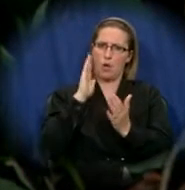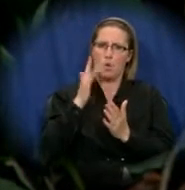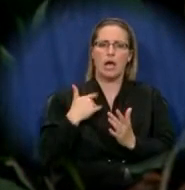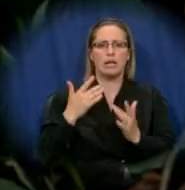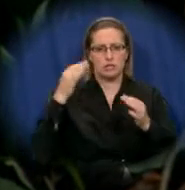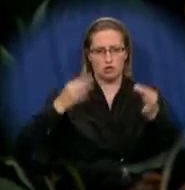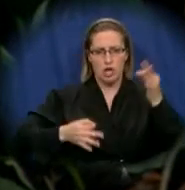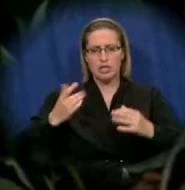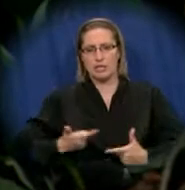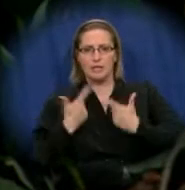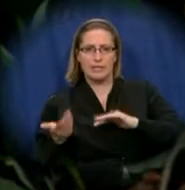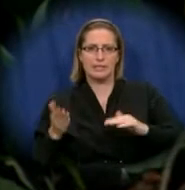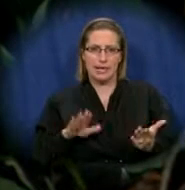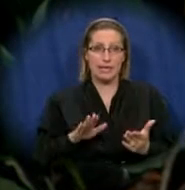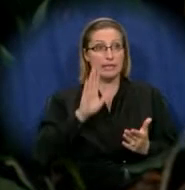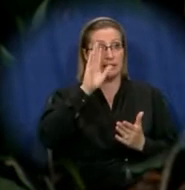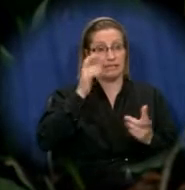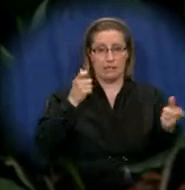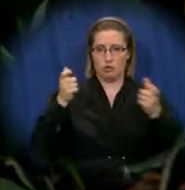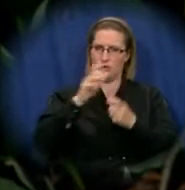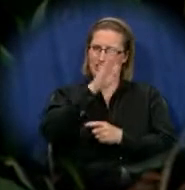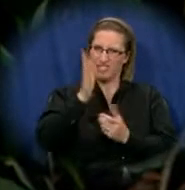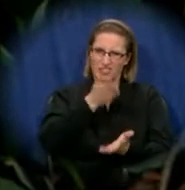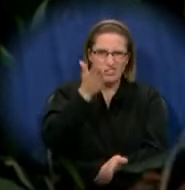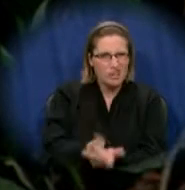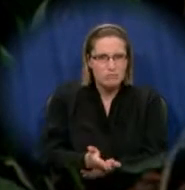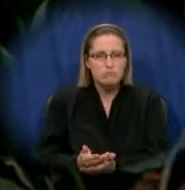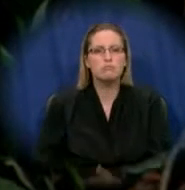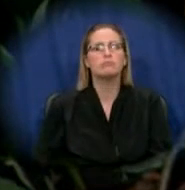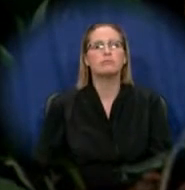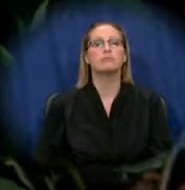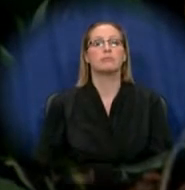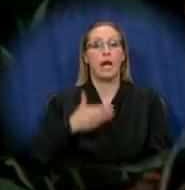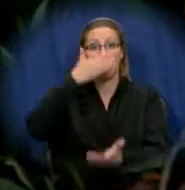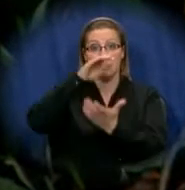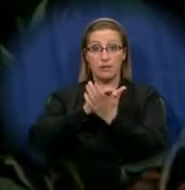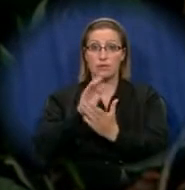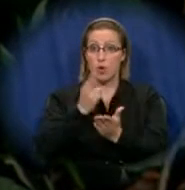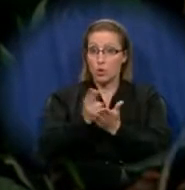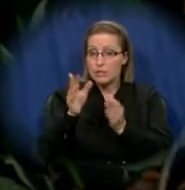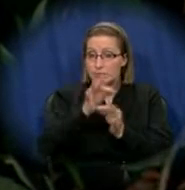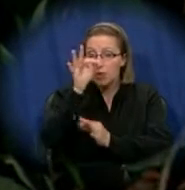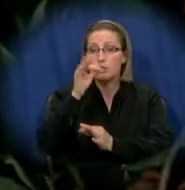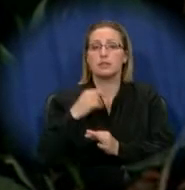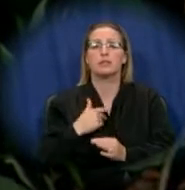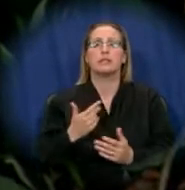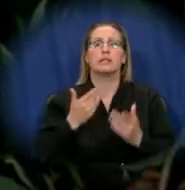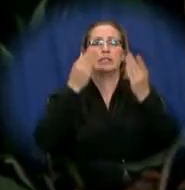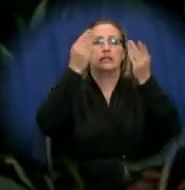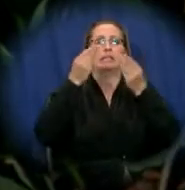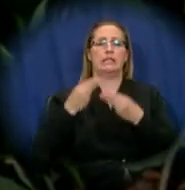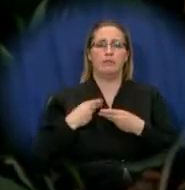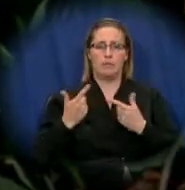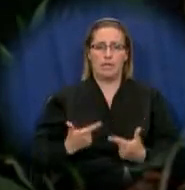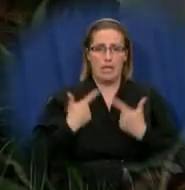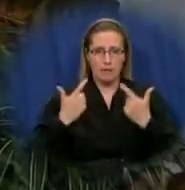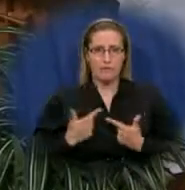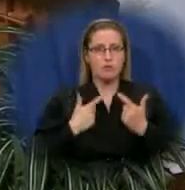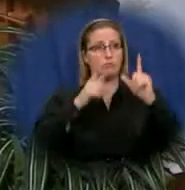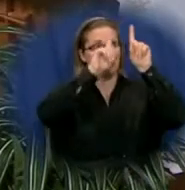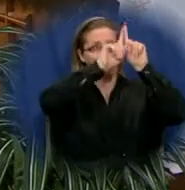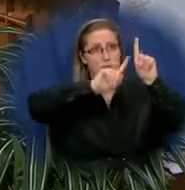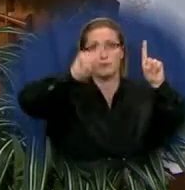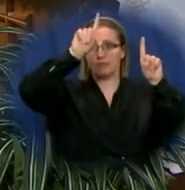to judge the living and the dead, and his kingdom will have no end. I believe in the Holy Spirit, the Lord, the giver of life,